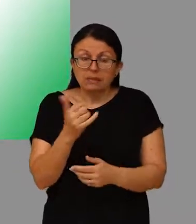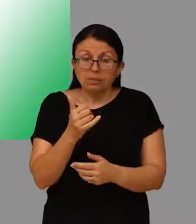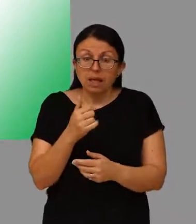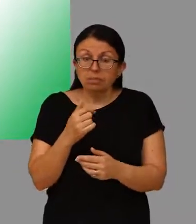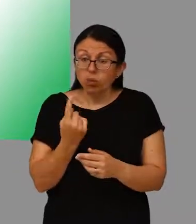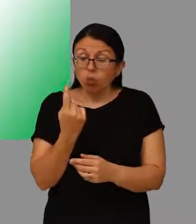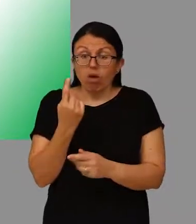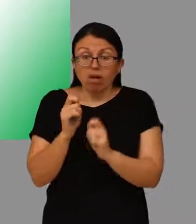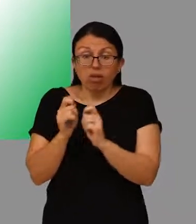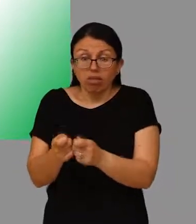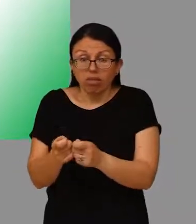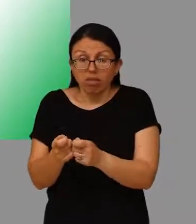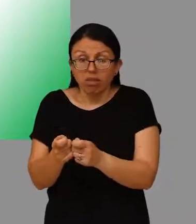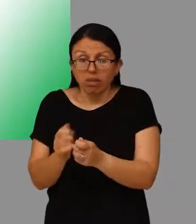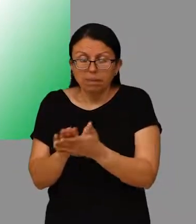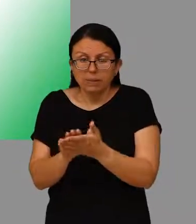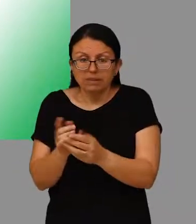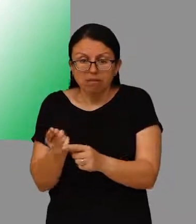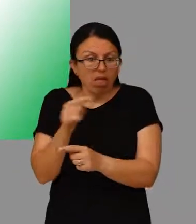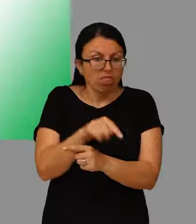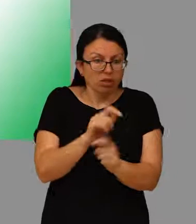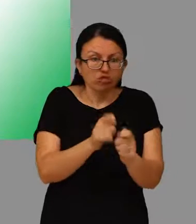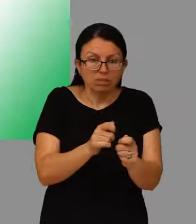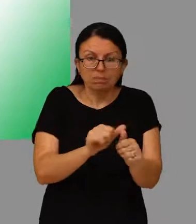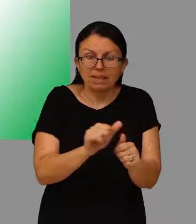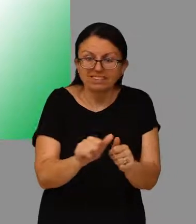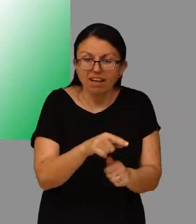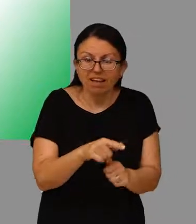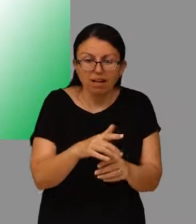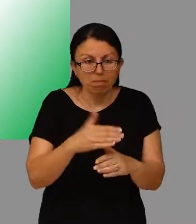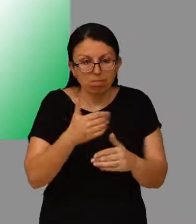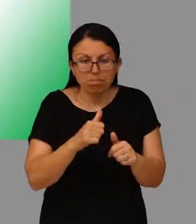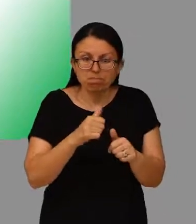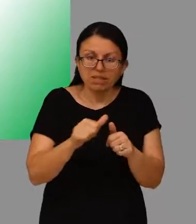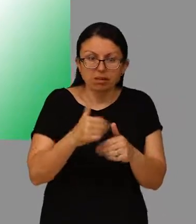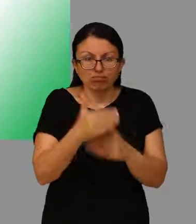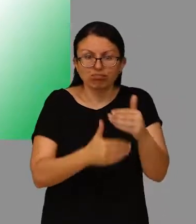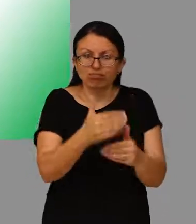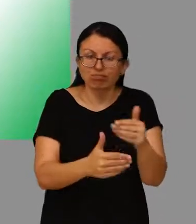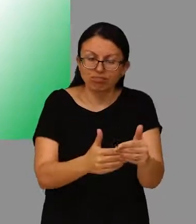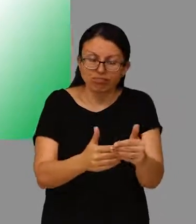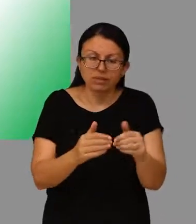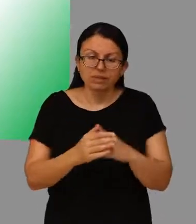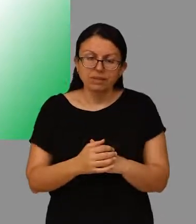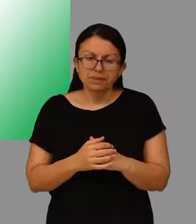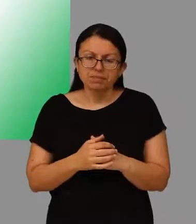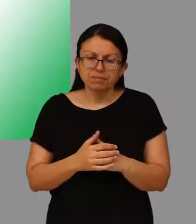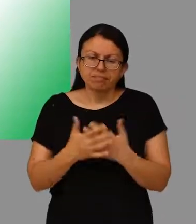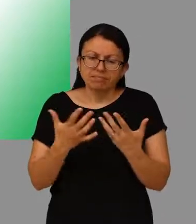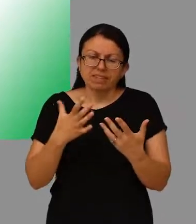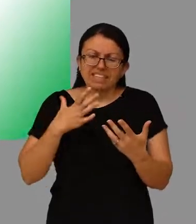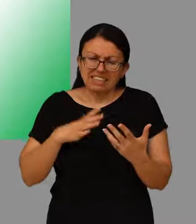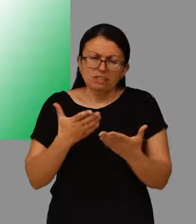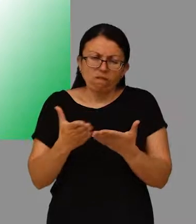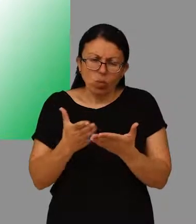do one treatment first to make another treatment possible or more effective. Obviously, we do strive to reduce